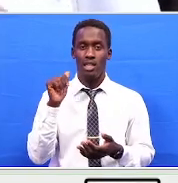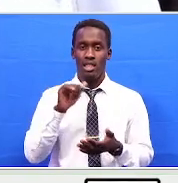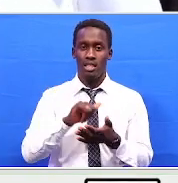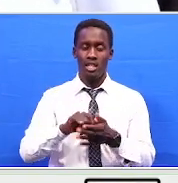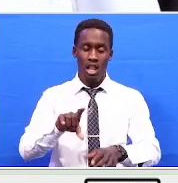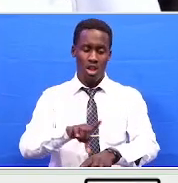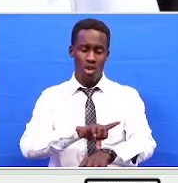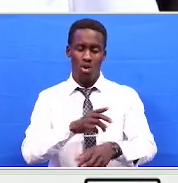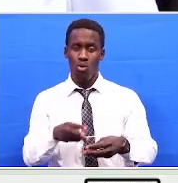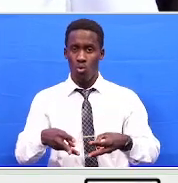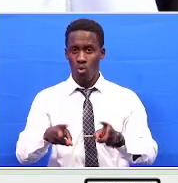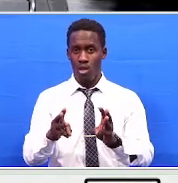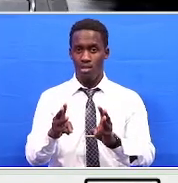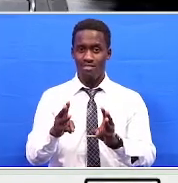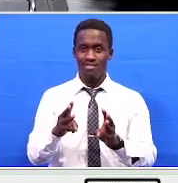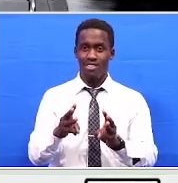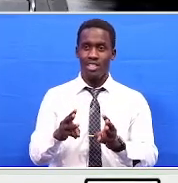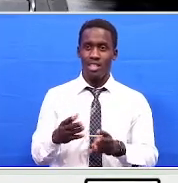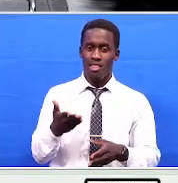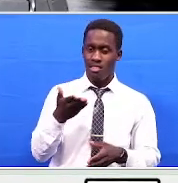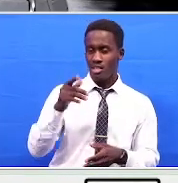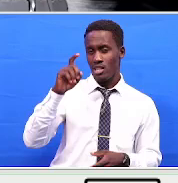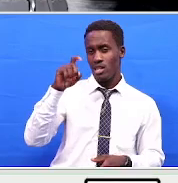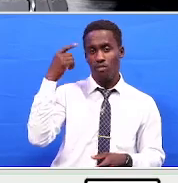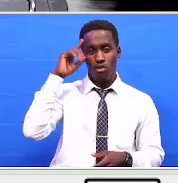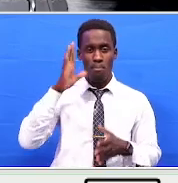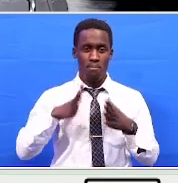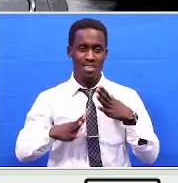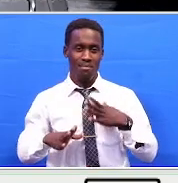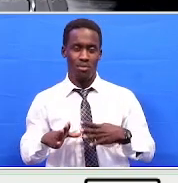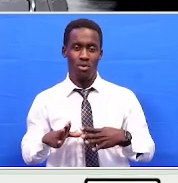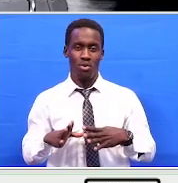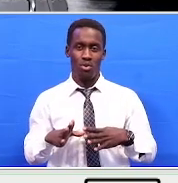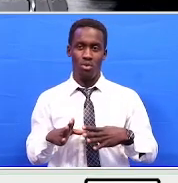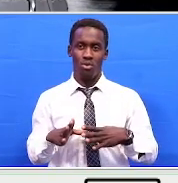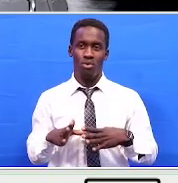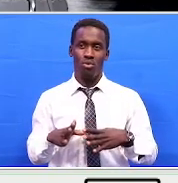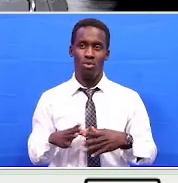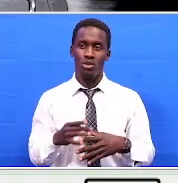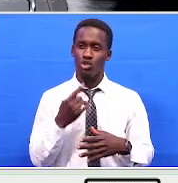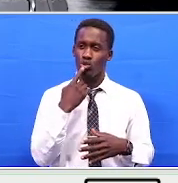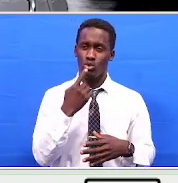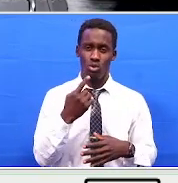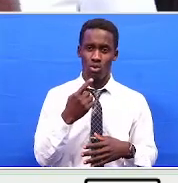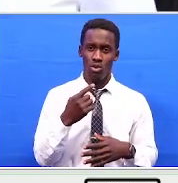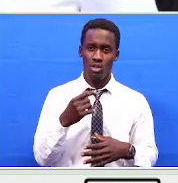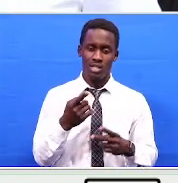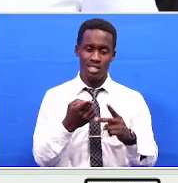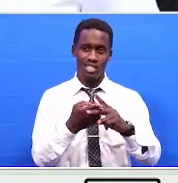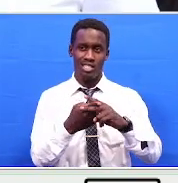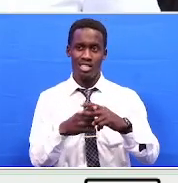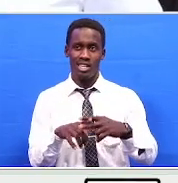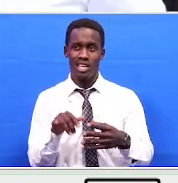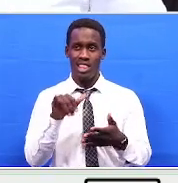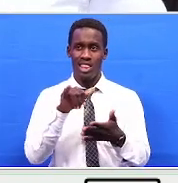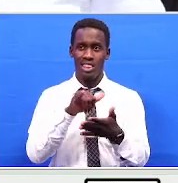way off. Mm-hmm. So we'll still, there's still a need for people. Yes, there'll still be a need for people. So starting